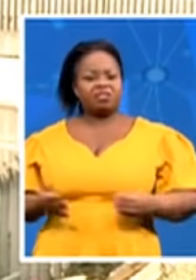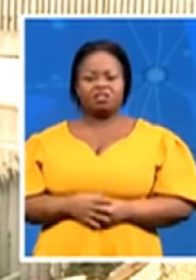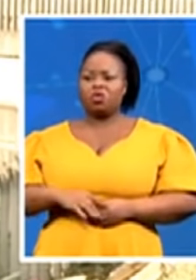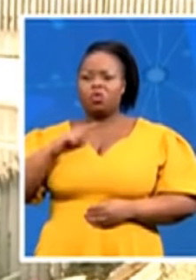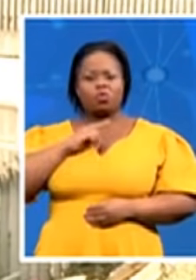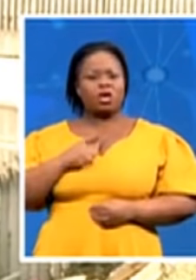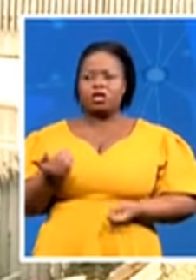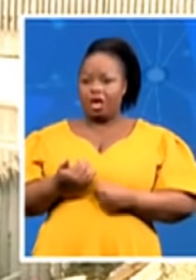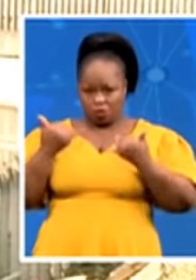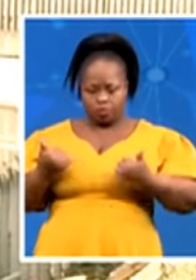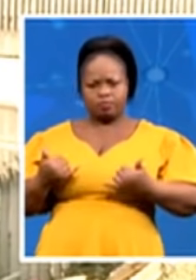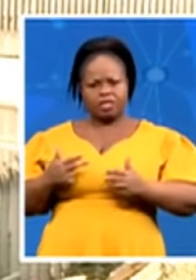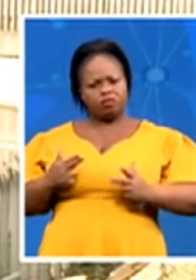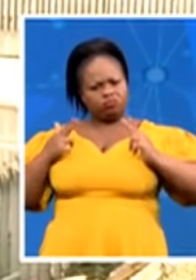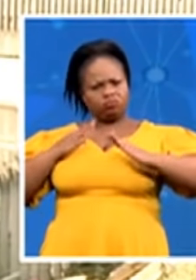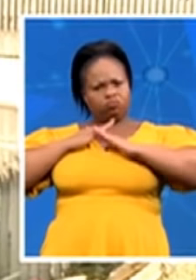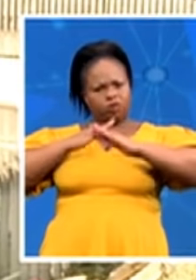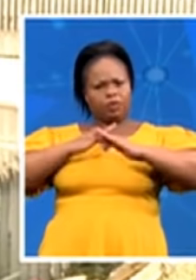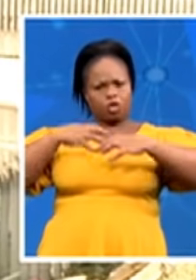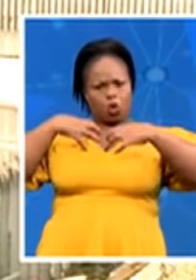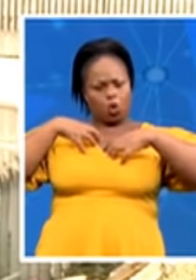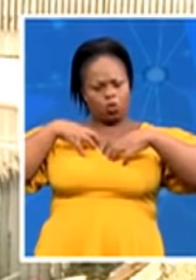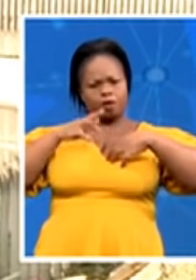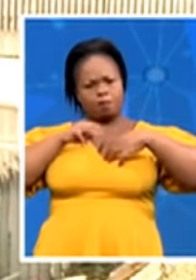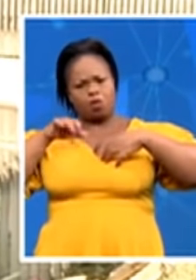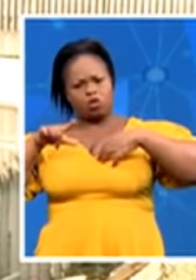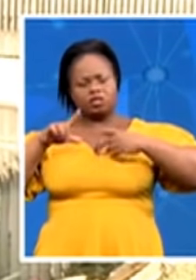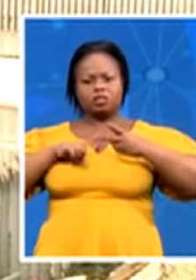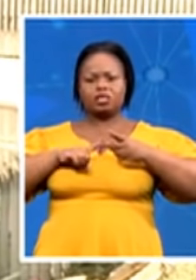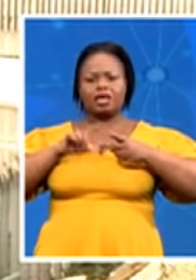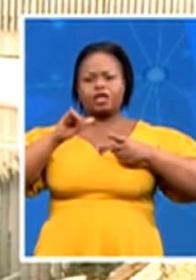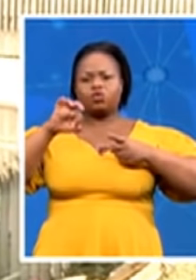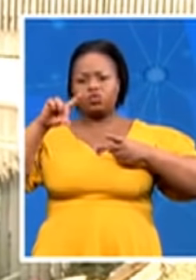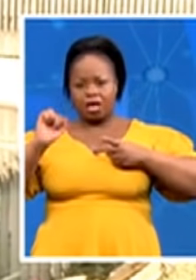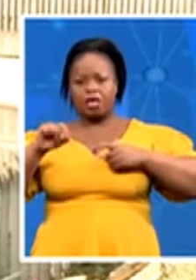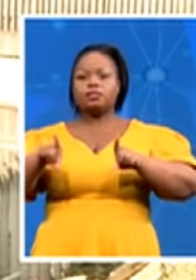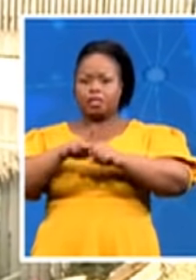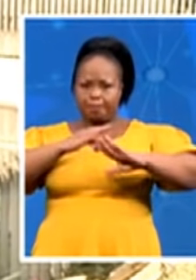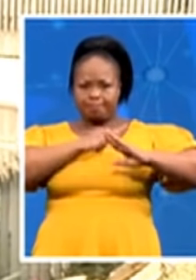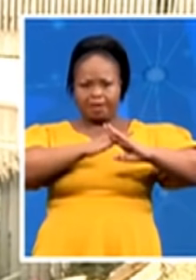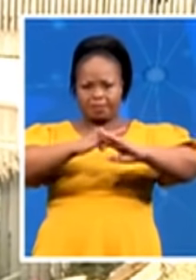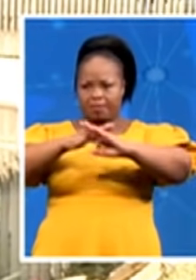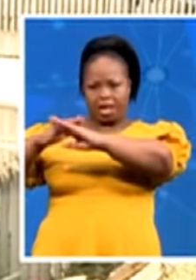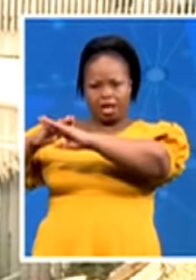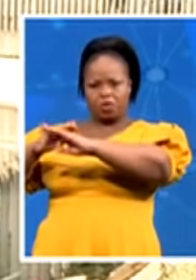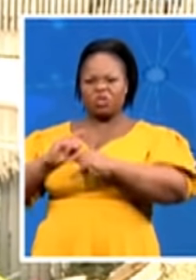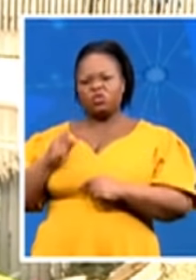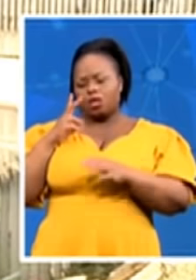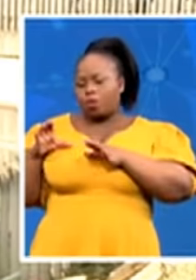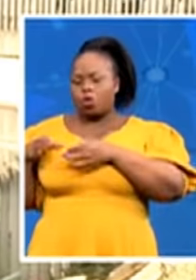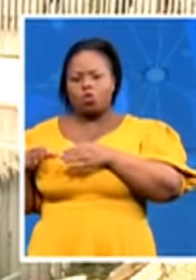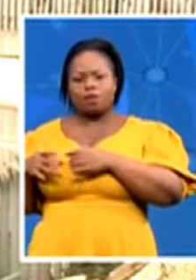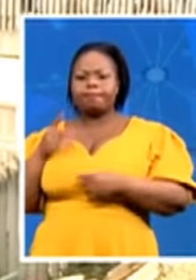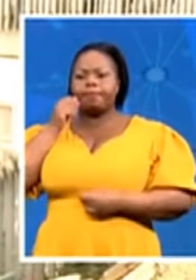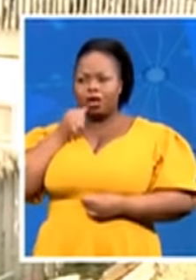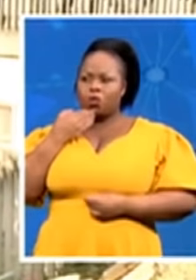their malls. Lelusha Mall, Konubia Mall is also protected at the moment, as we see a small group of men and women standing at the